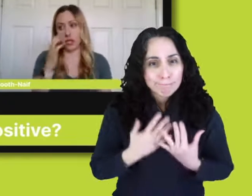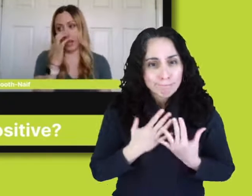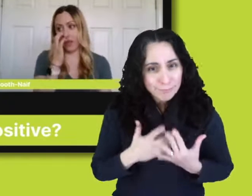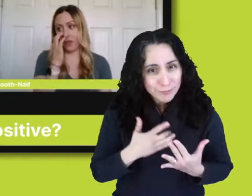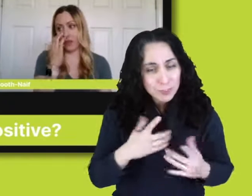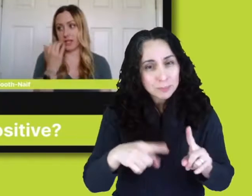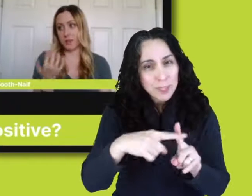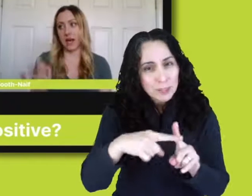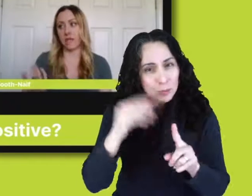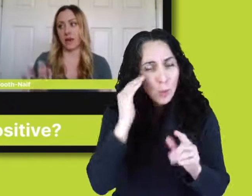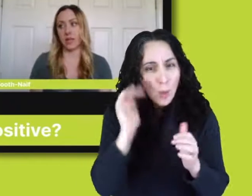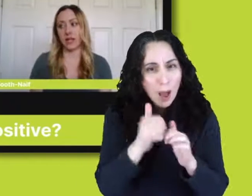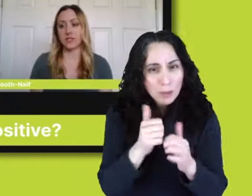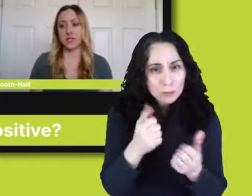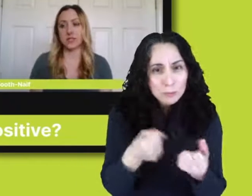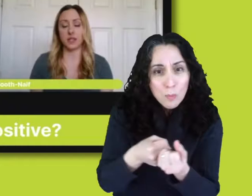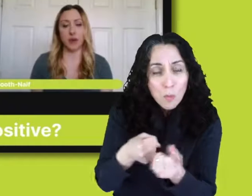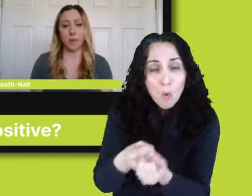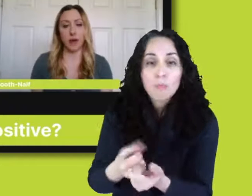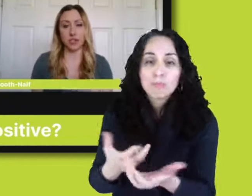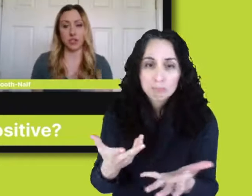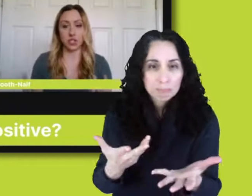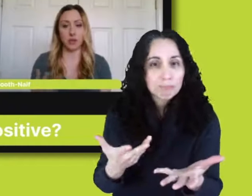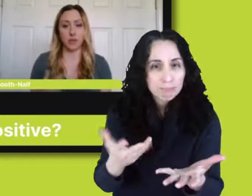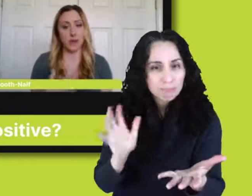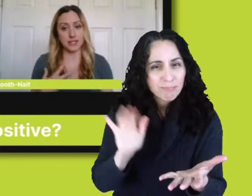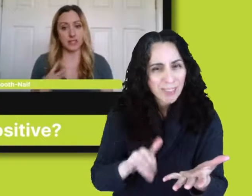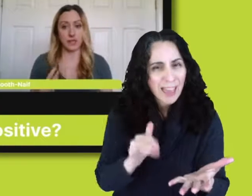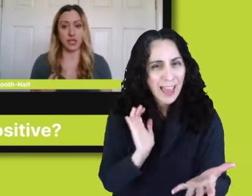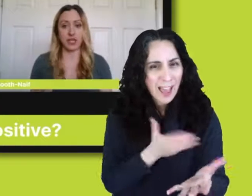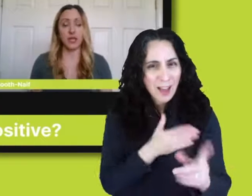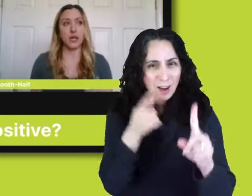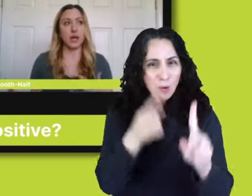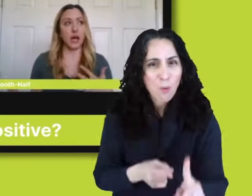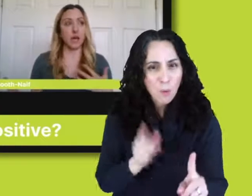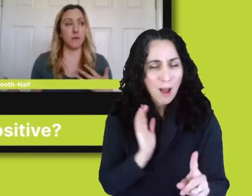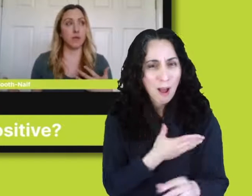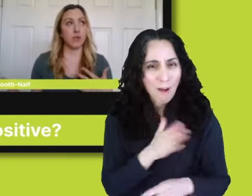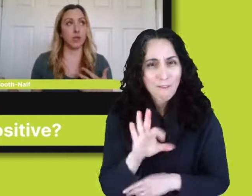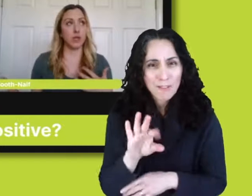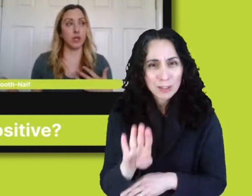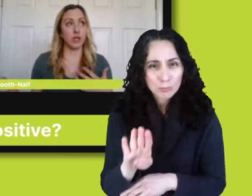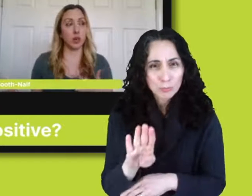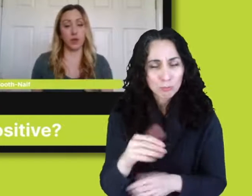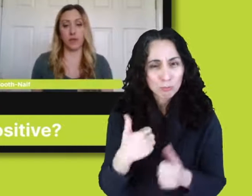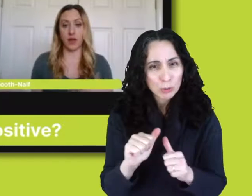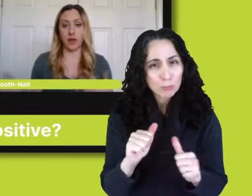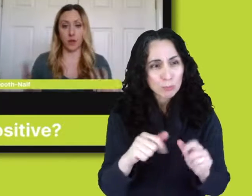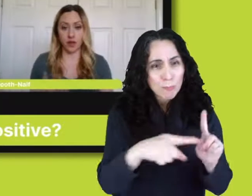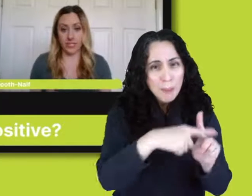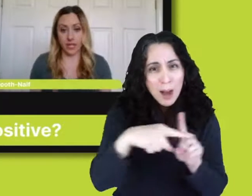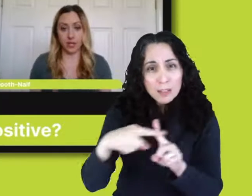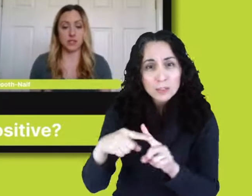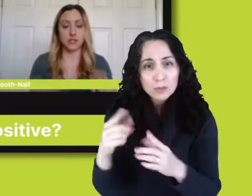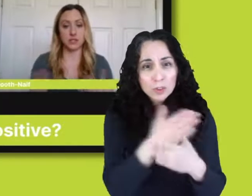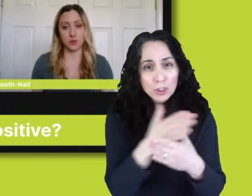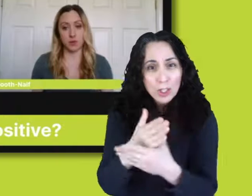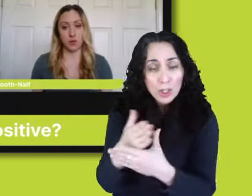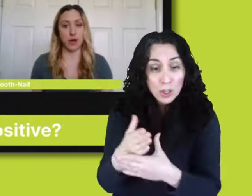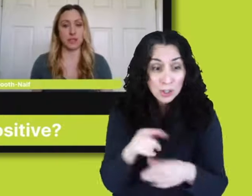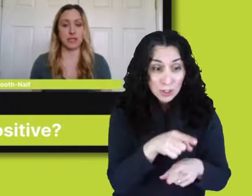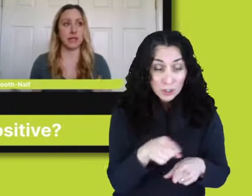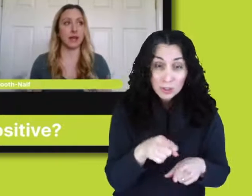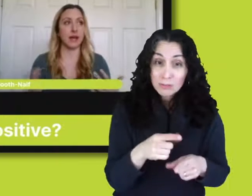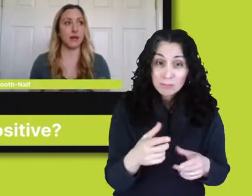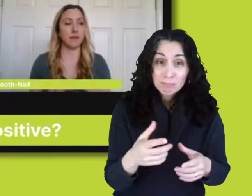to turn. And I think that's what a lot of our page is, about, is just sharing the positivity, with Briella, with her diagnosis with